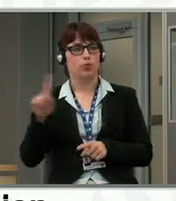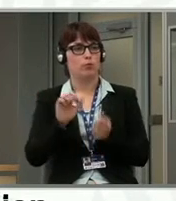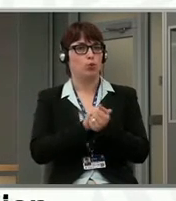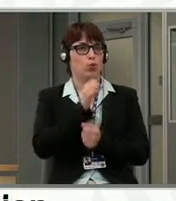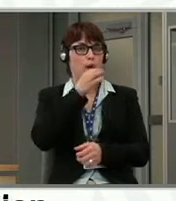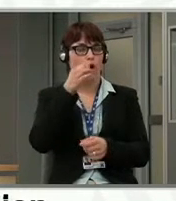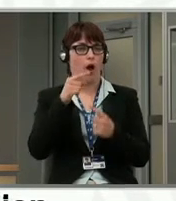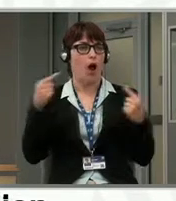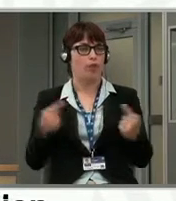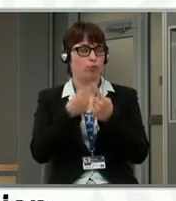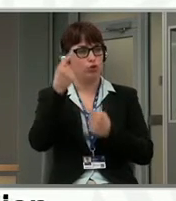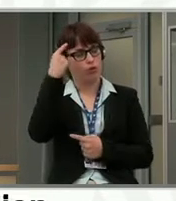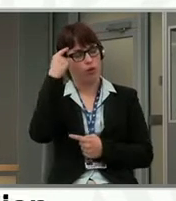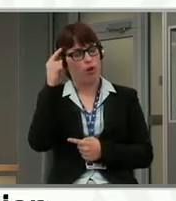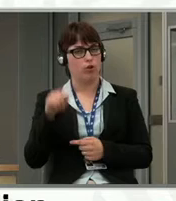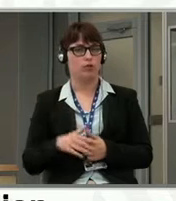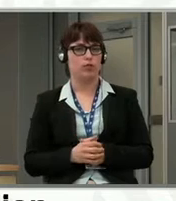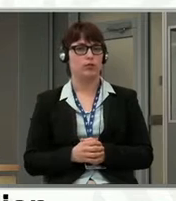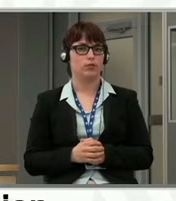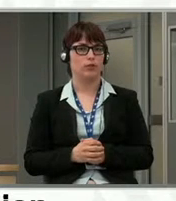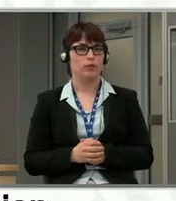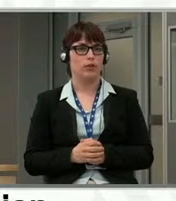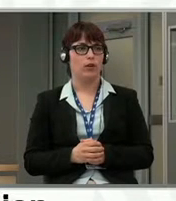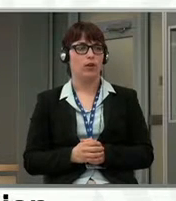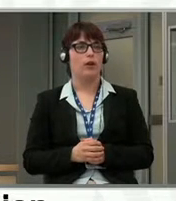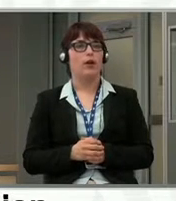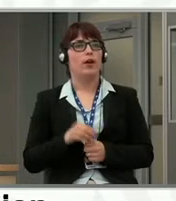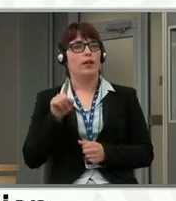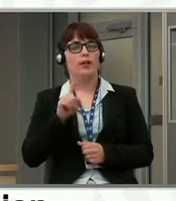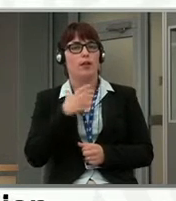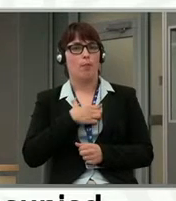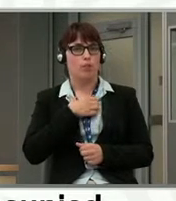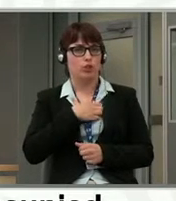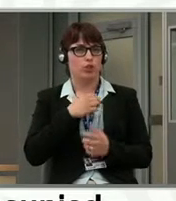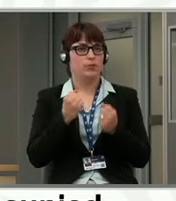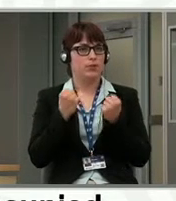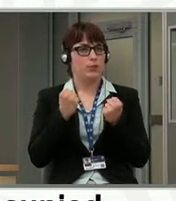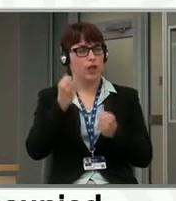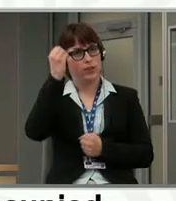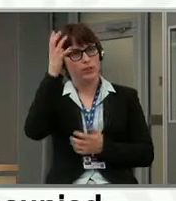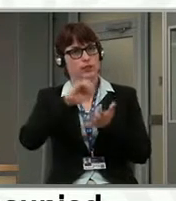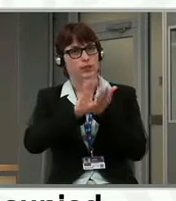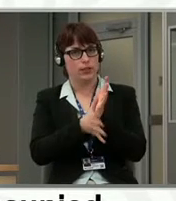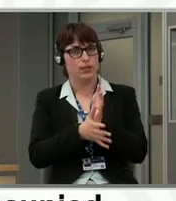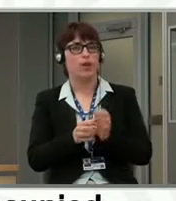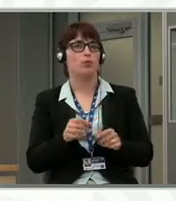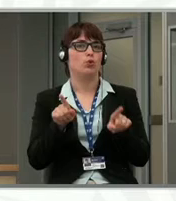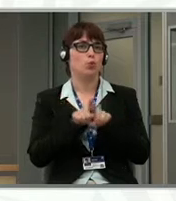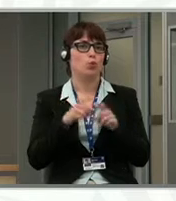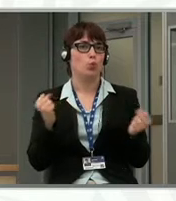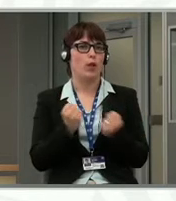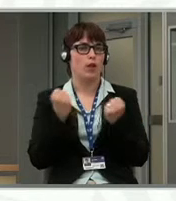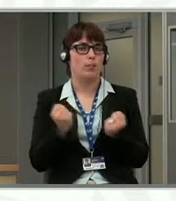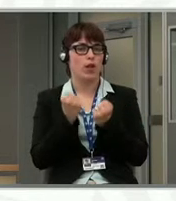not occupied mostly because our people lack the necessary skills. We have to strengthen